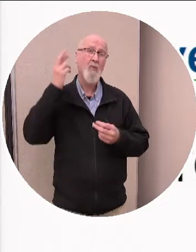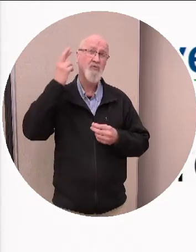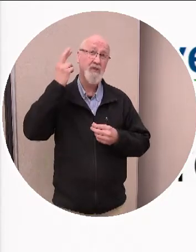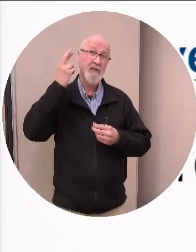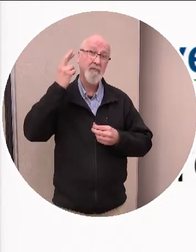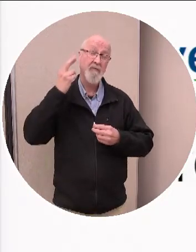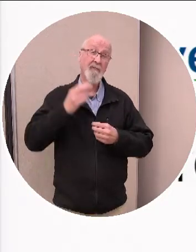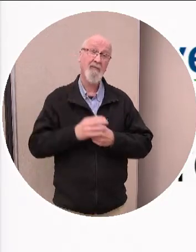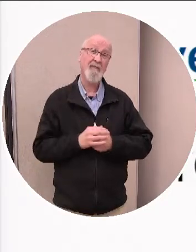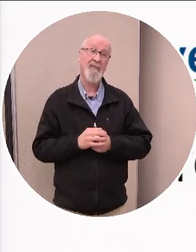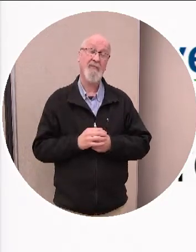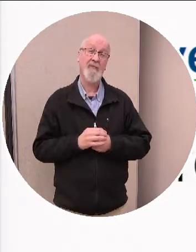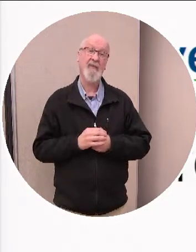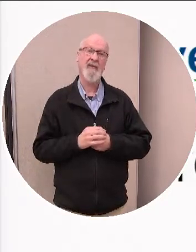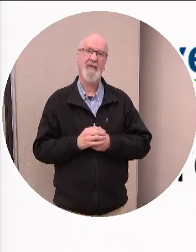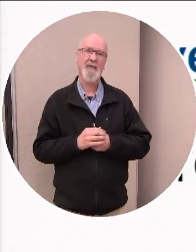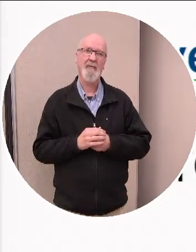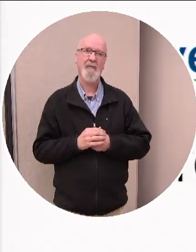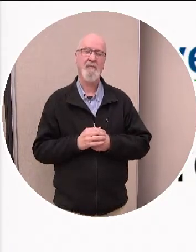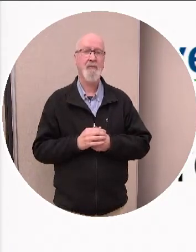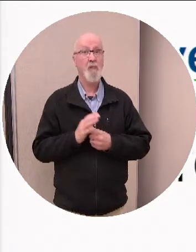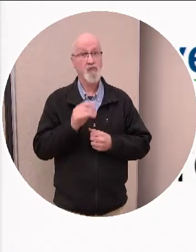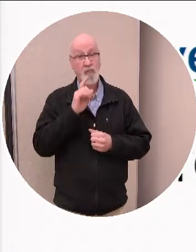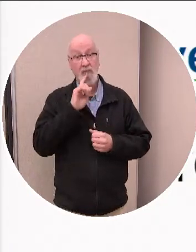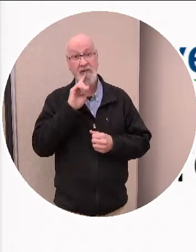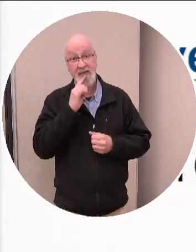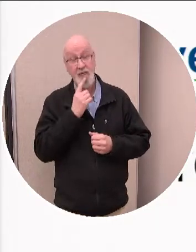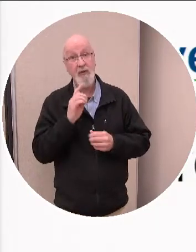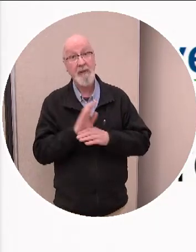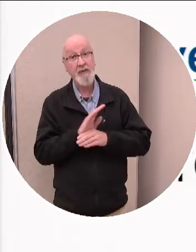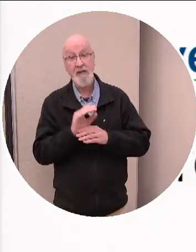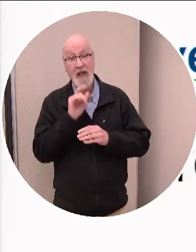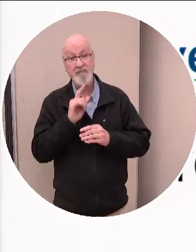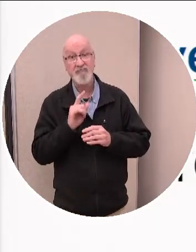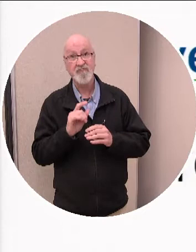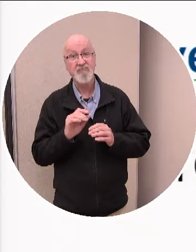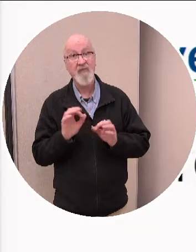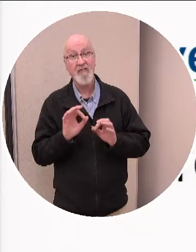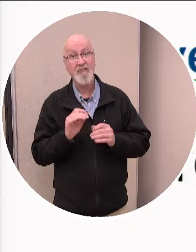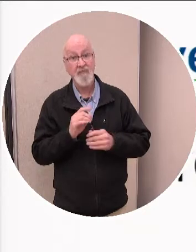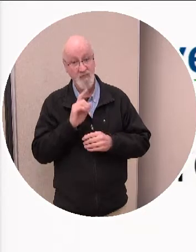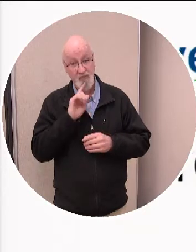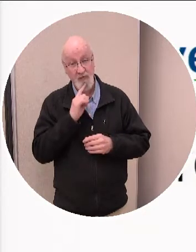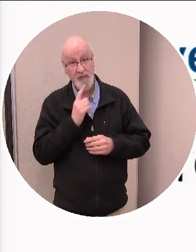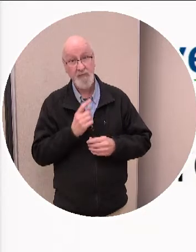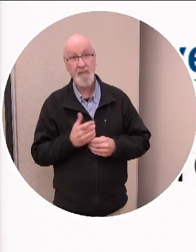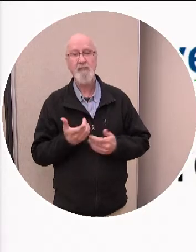is this is serious business. Students that present